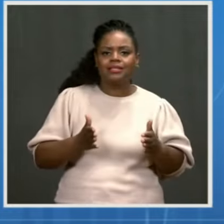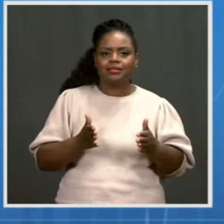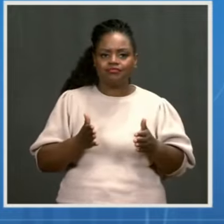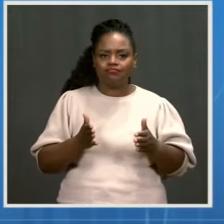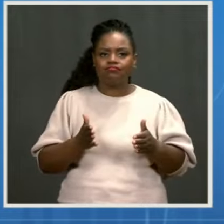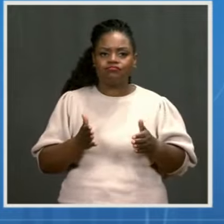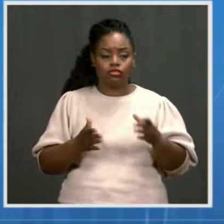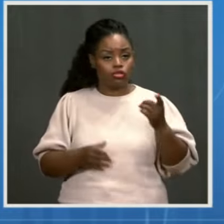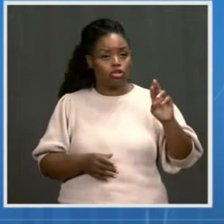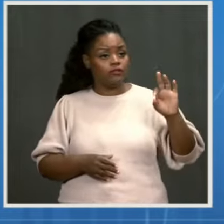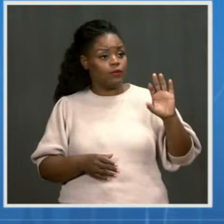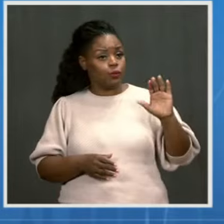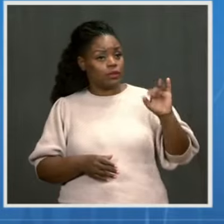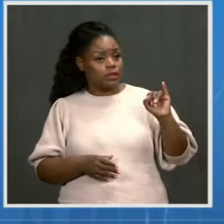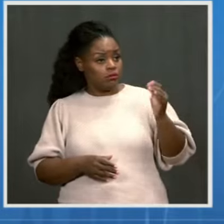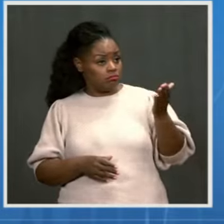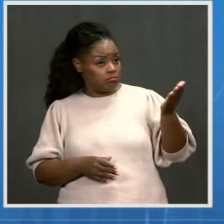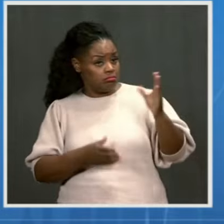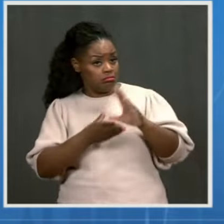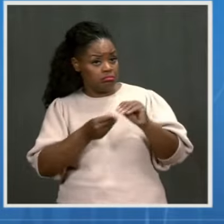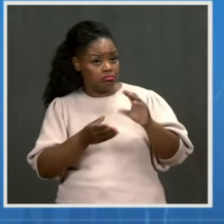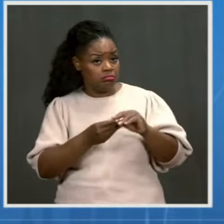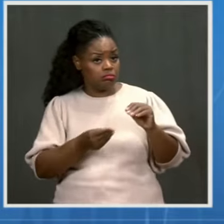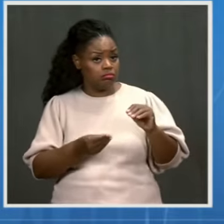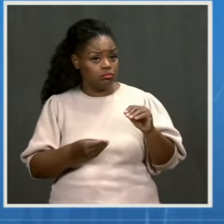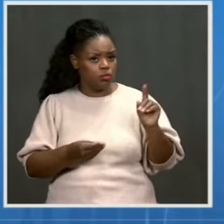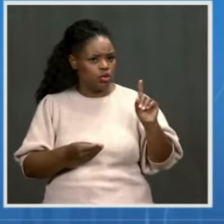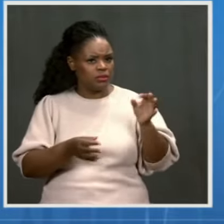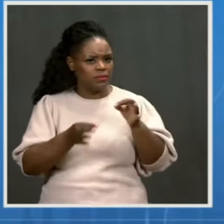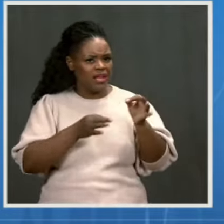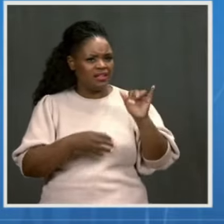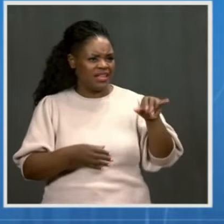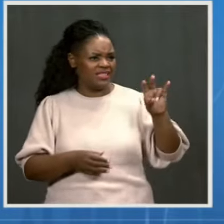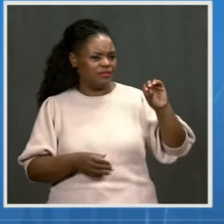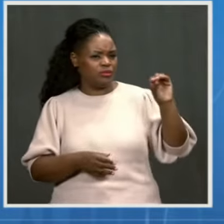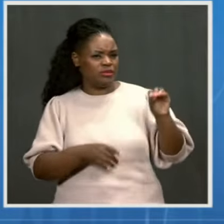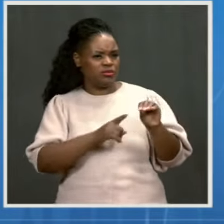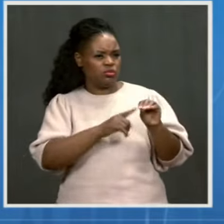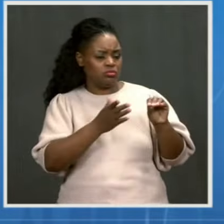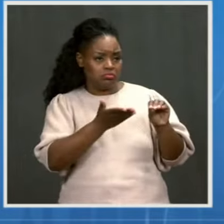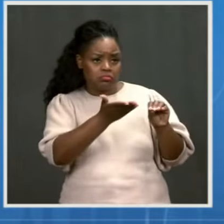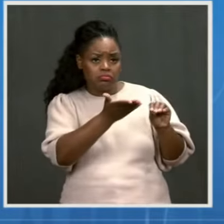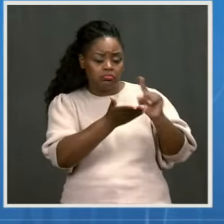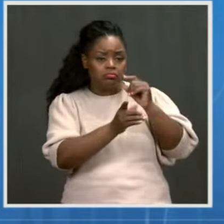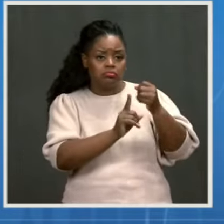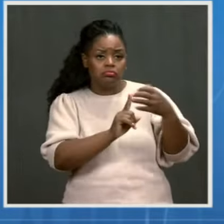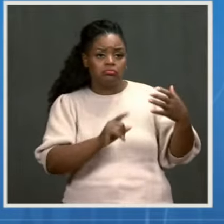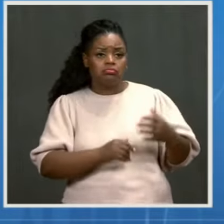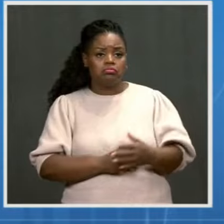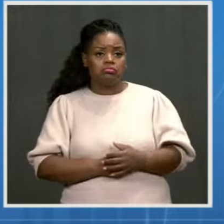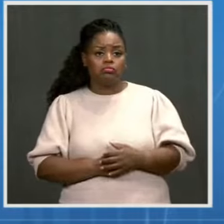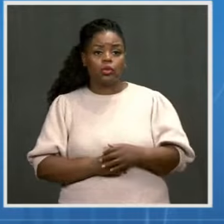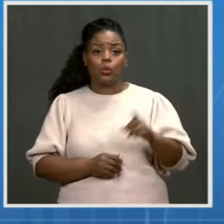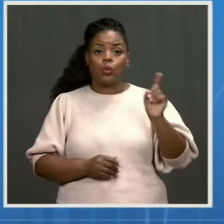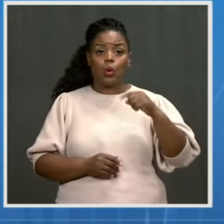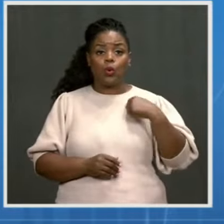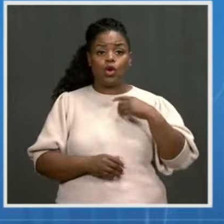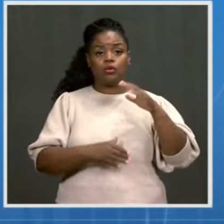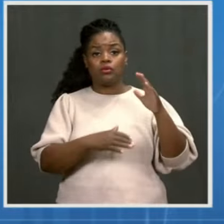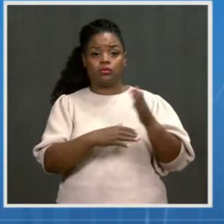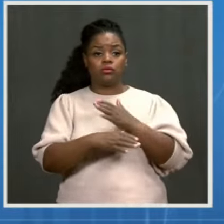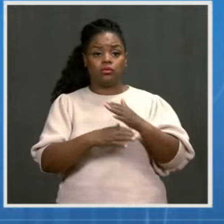it to you as to the 70% and where we are relative to 4th of July